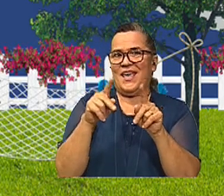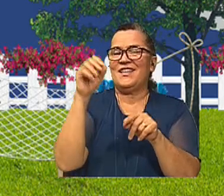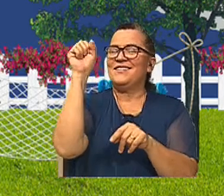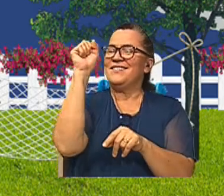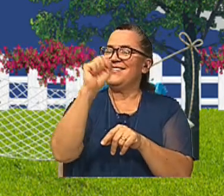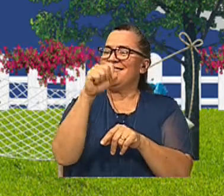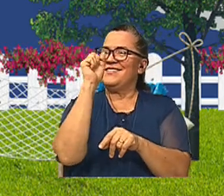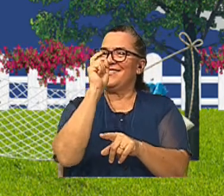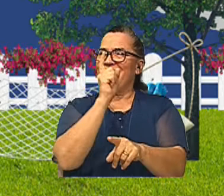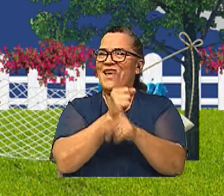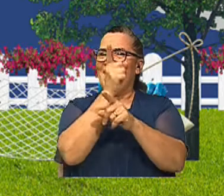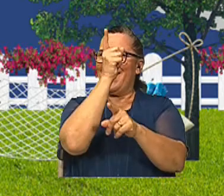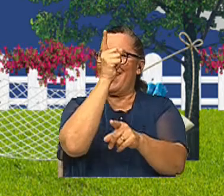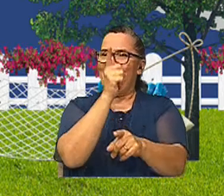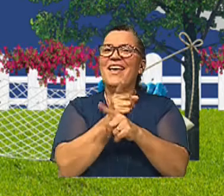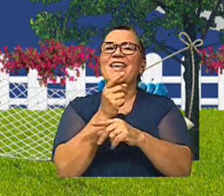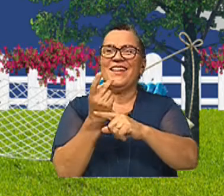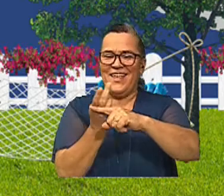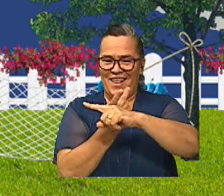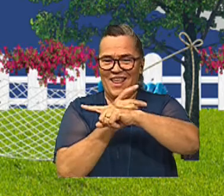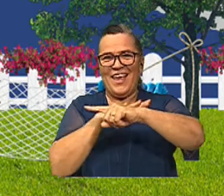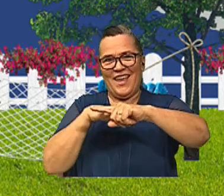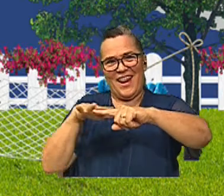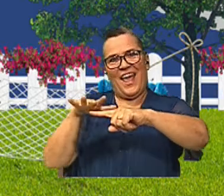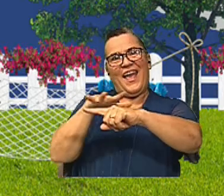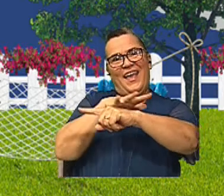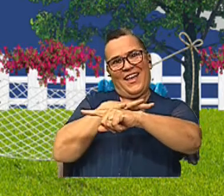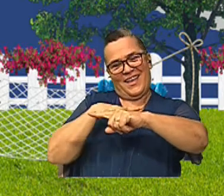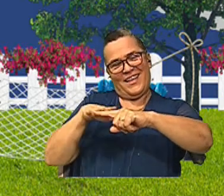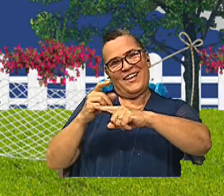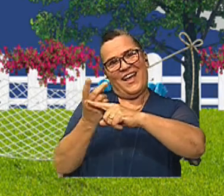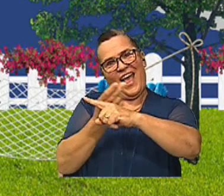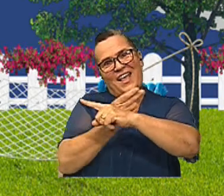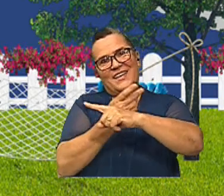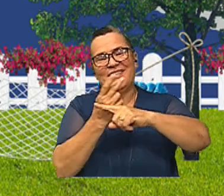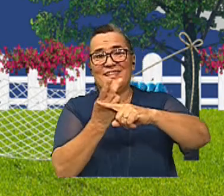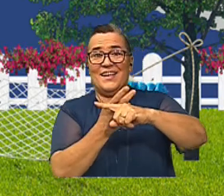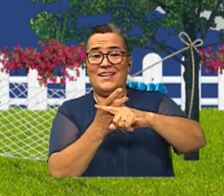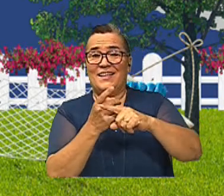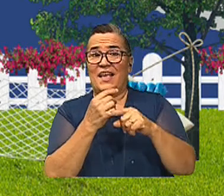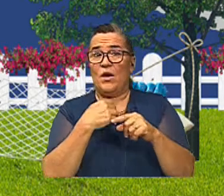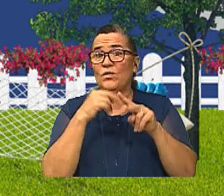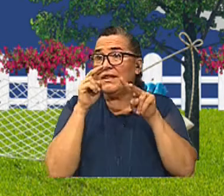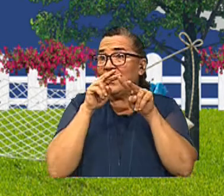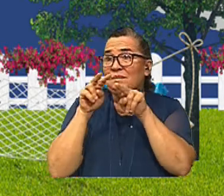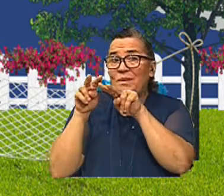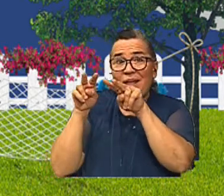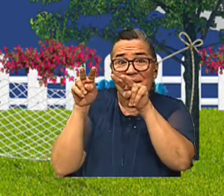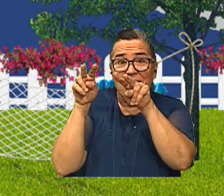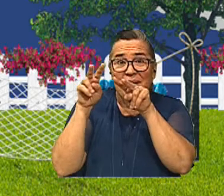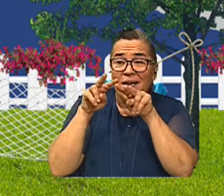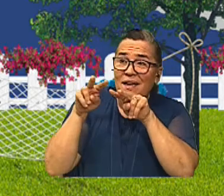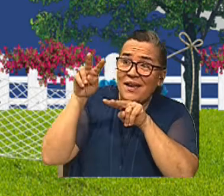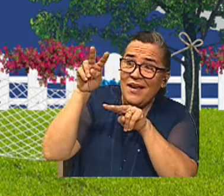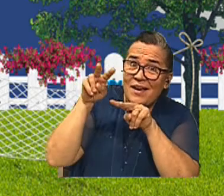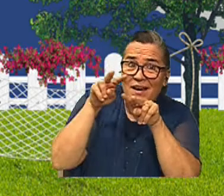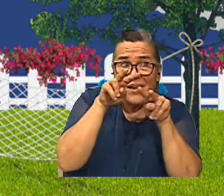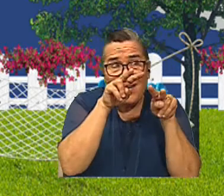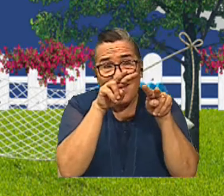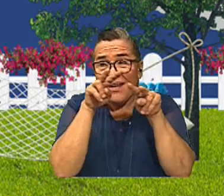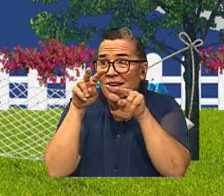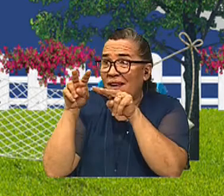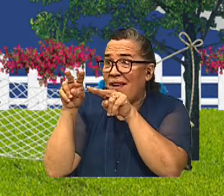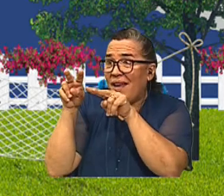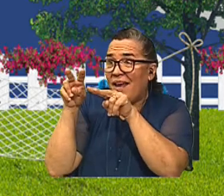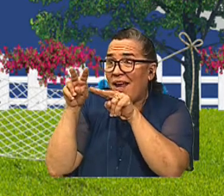Yeah, you have grass. In my case, as you can see, there is grass,